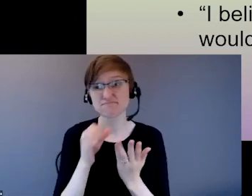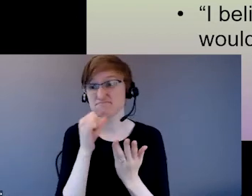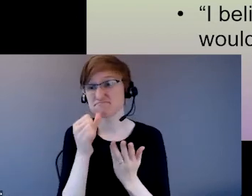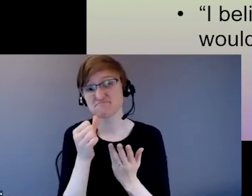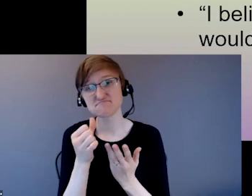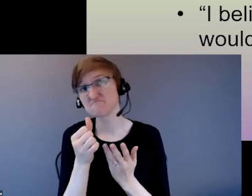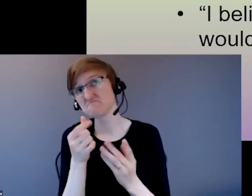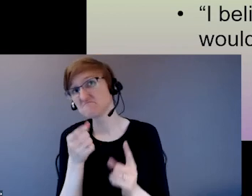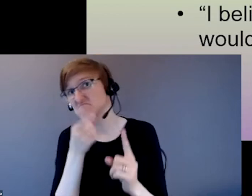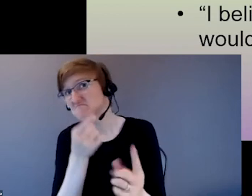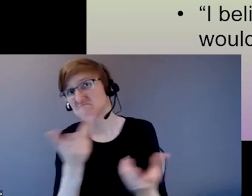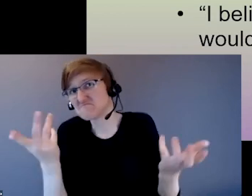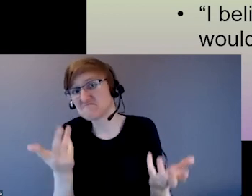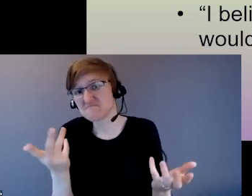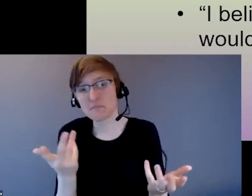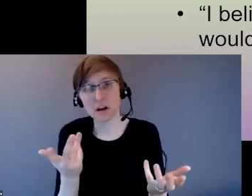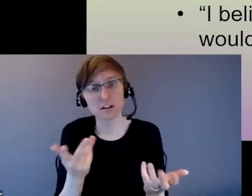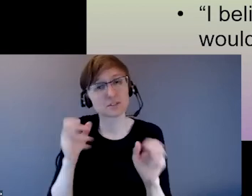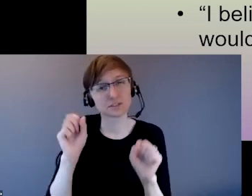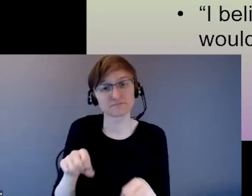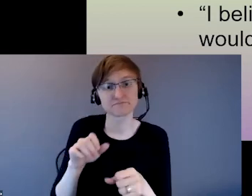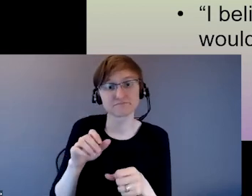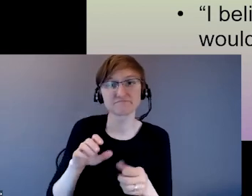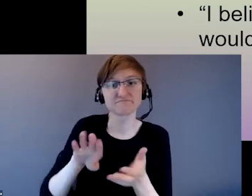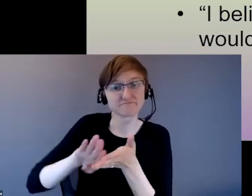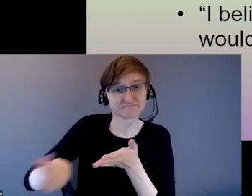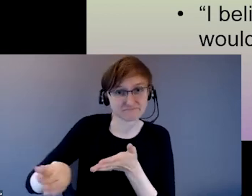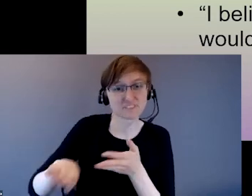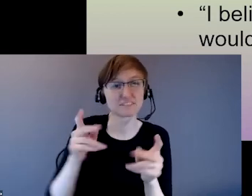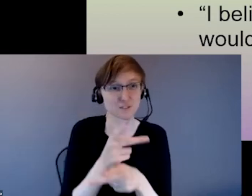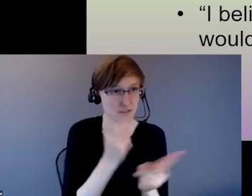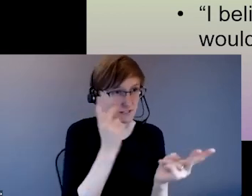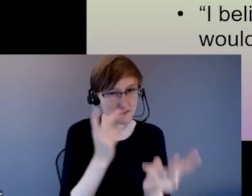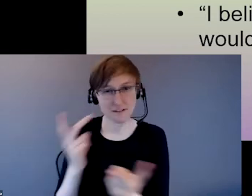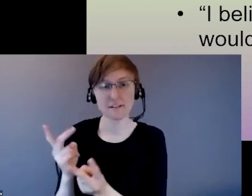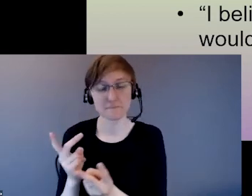is a model for learning. It's also a model for teaching.